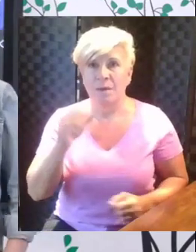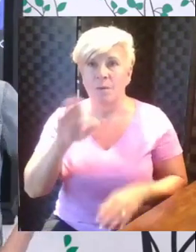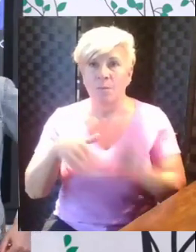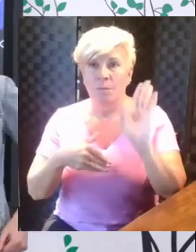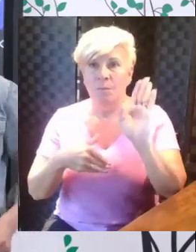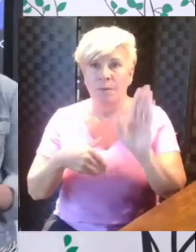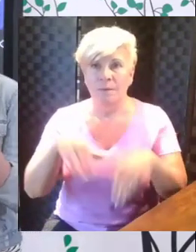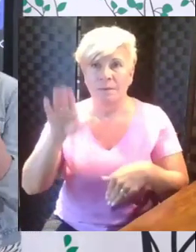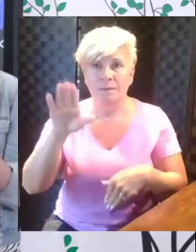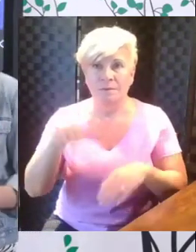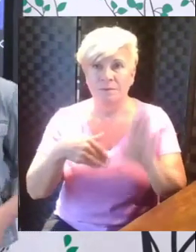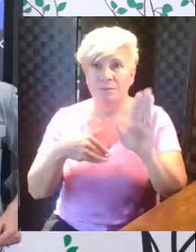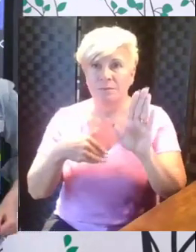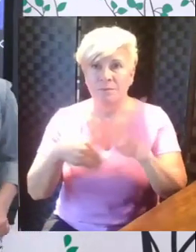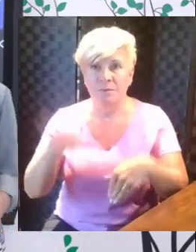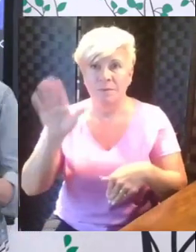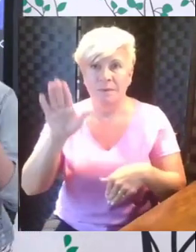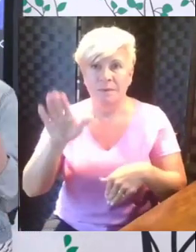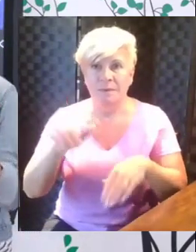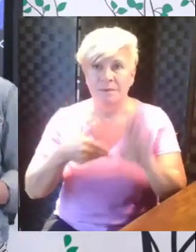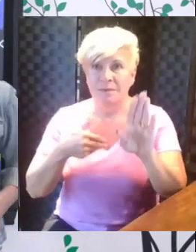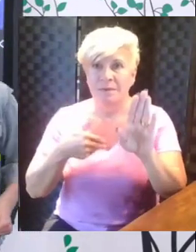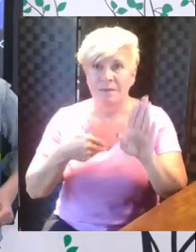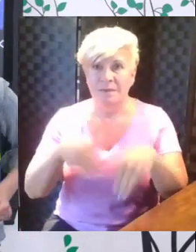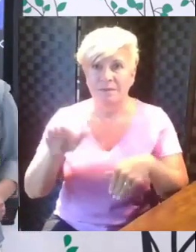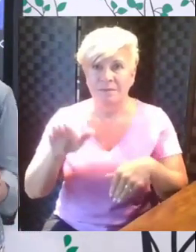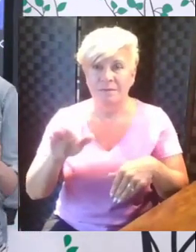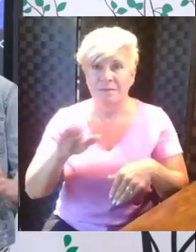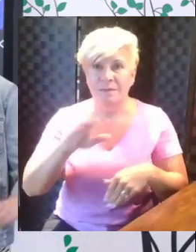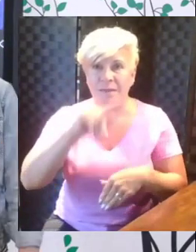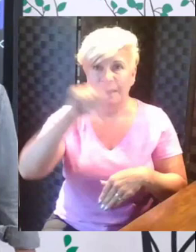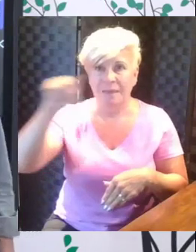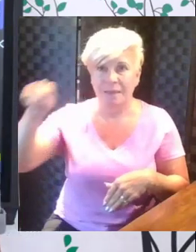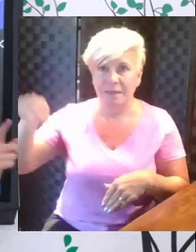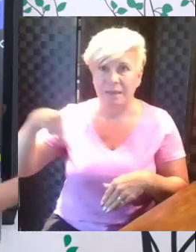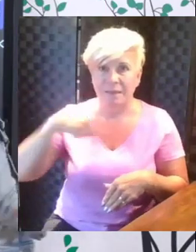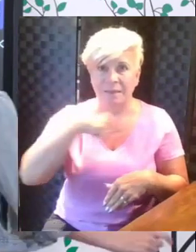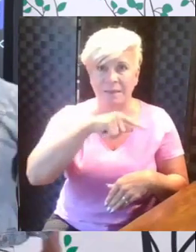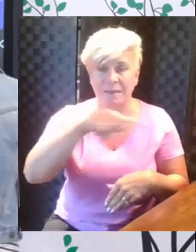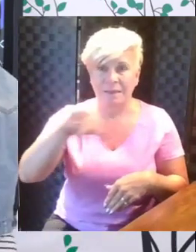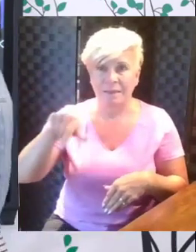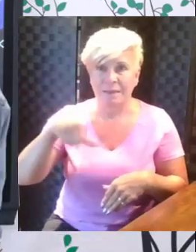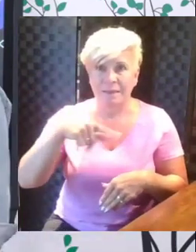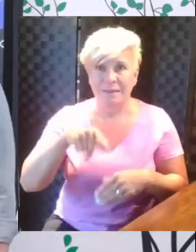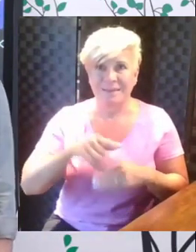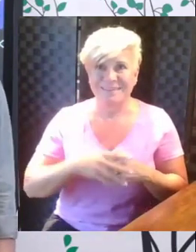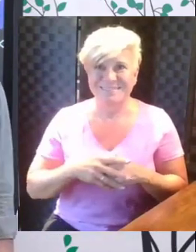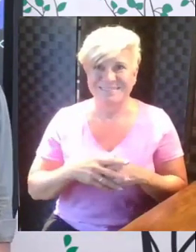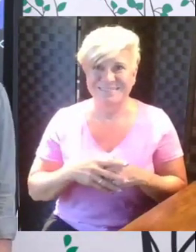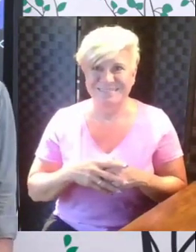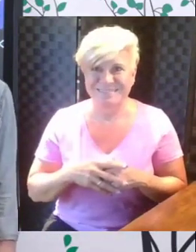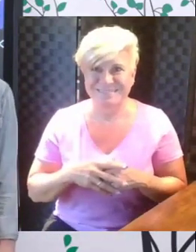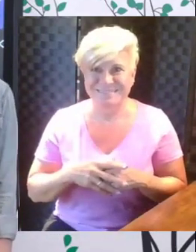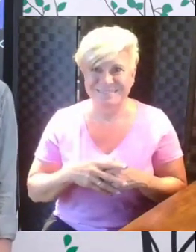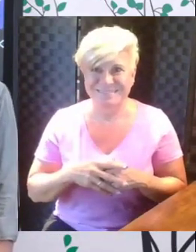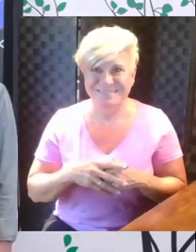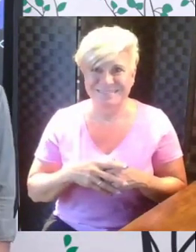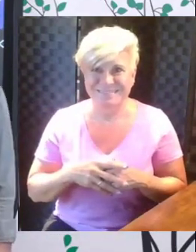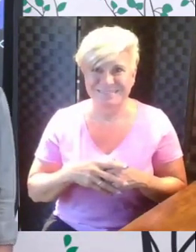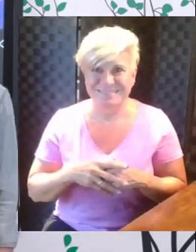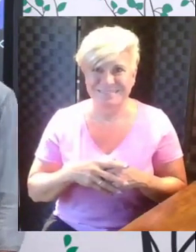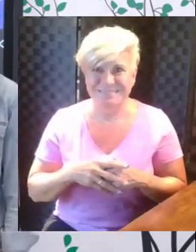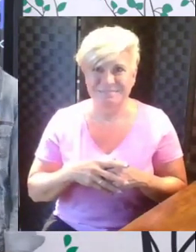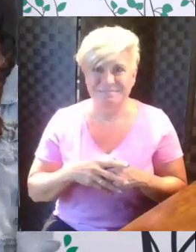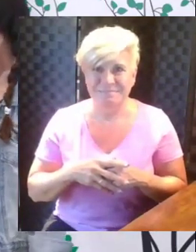march 5 times. 1, 2, 3, 4, 5. Spin around once. All